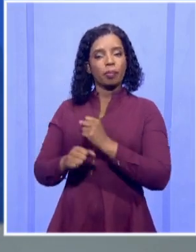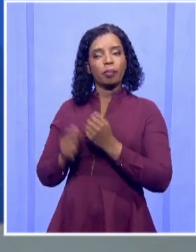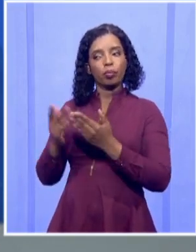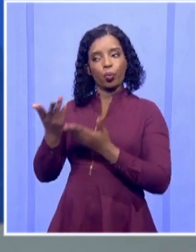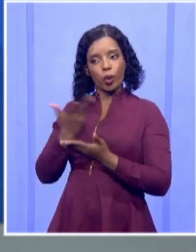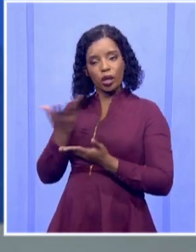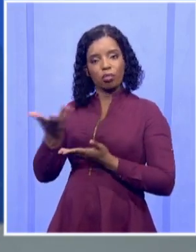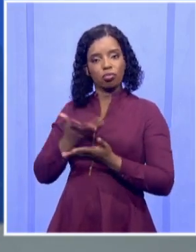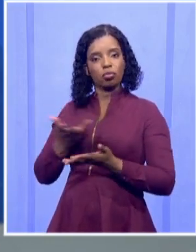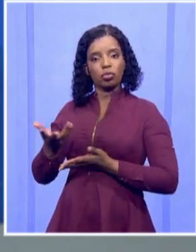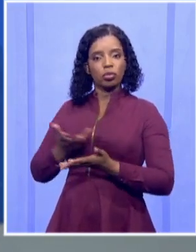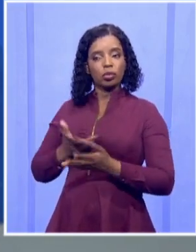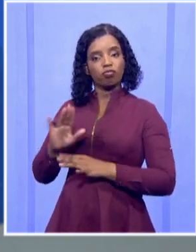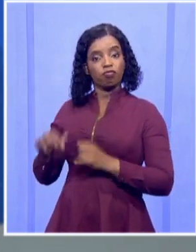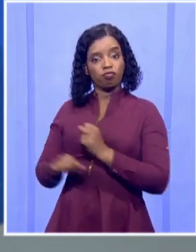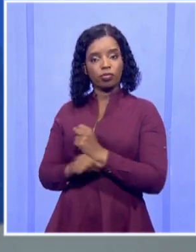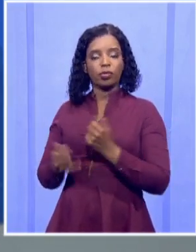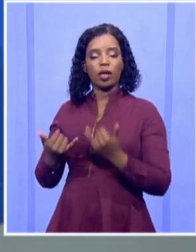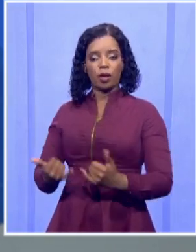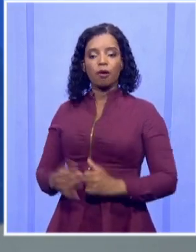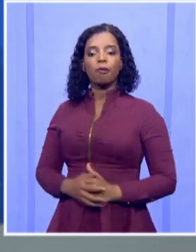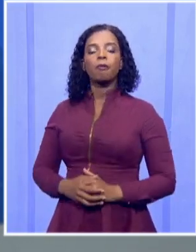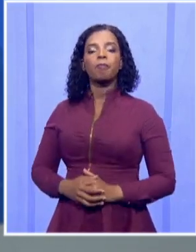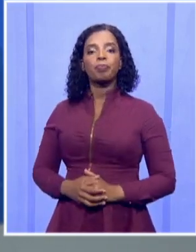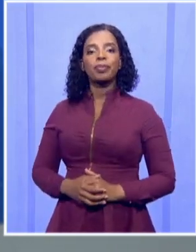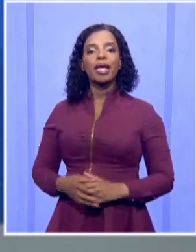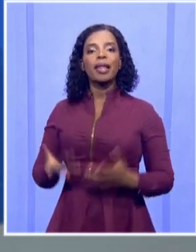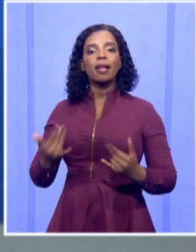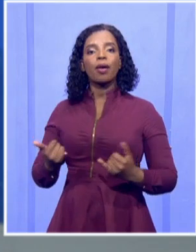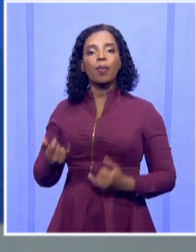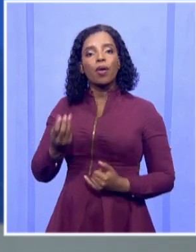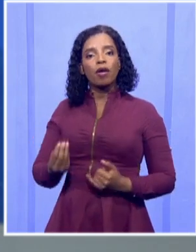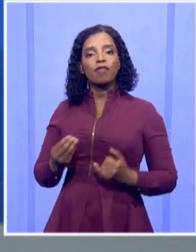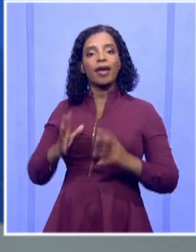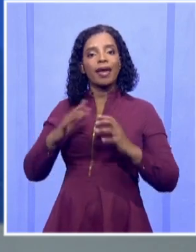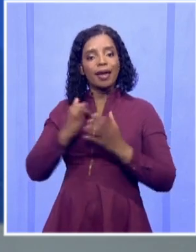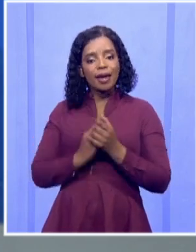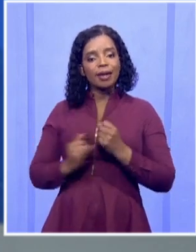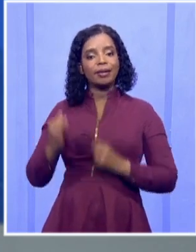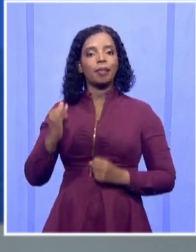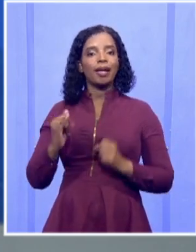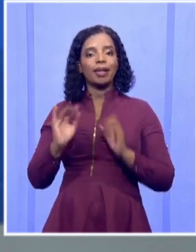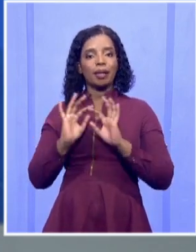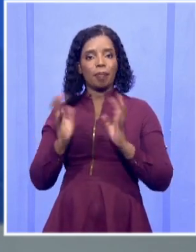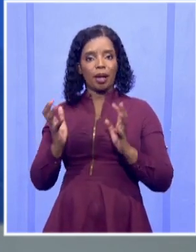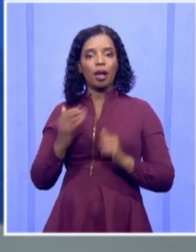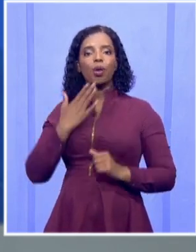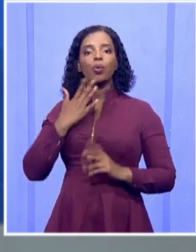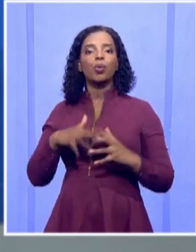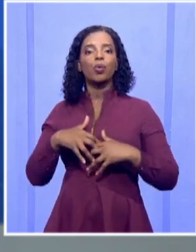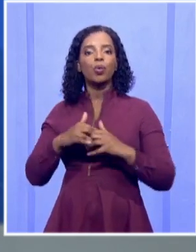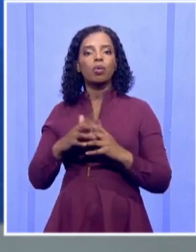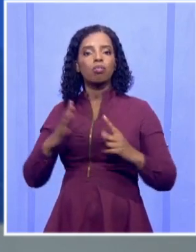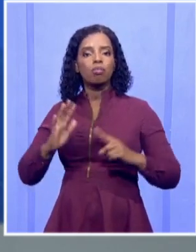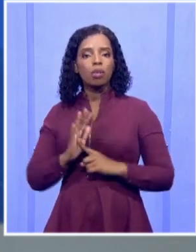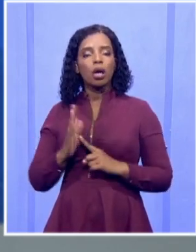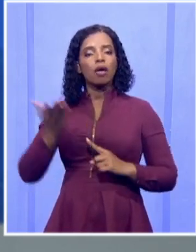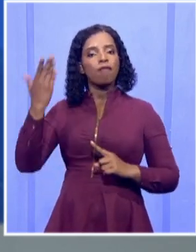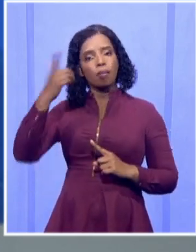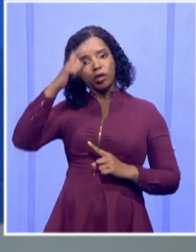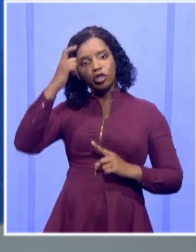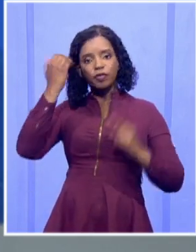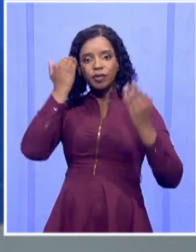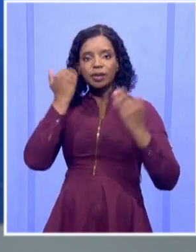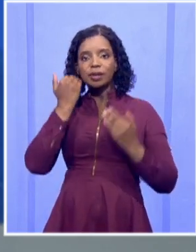that at the top of this independent panel, this is a panel that's made up of the former Chief Justice Sandile Ngcobo, Judge Thokozile